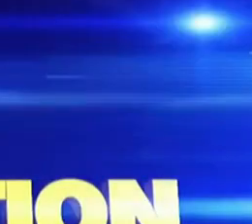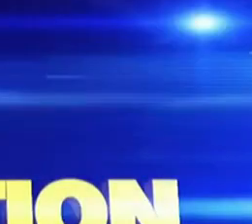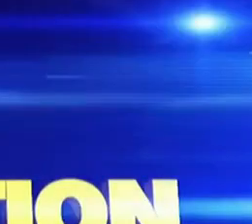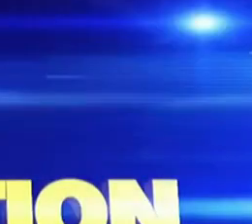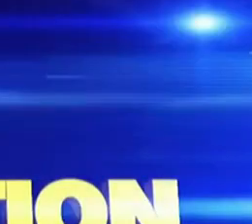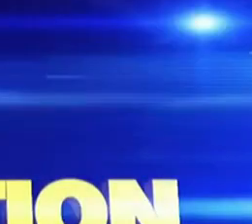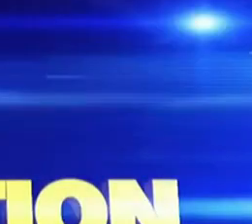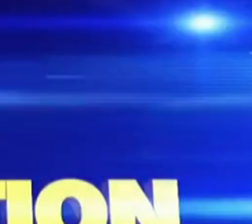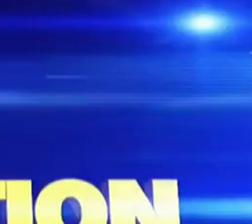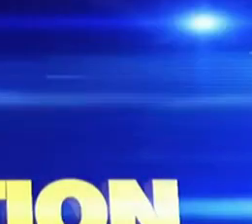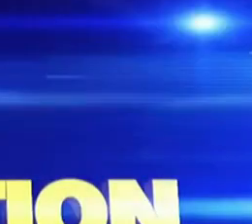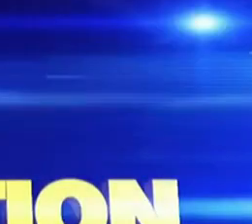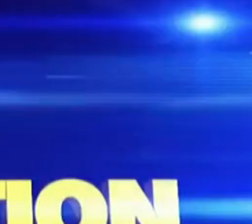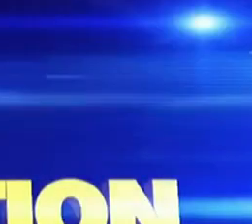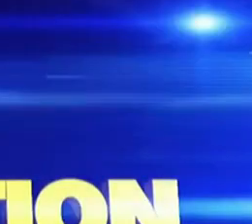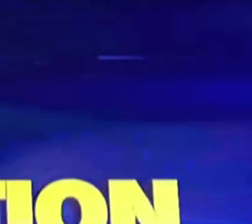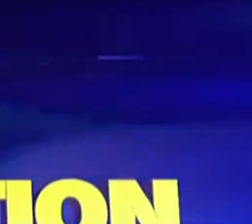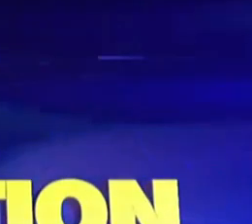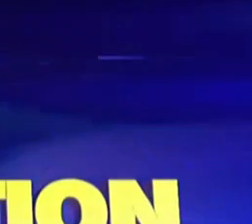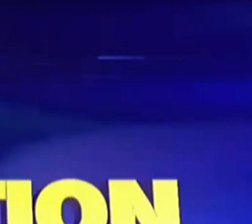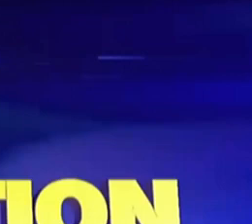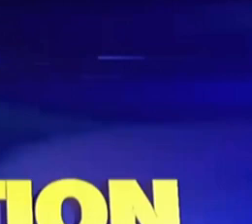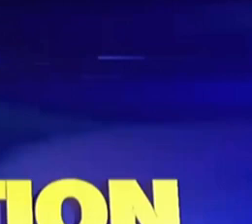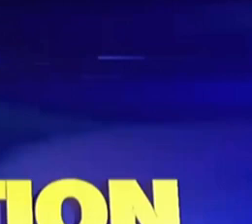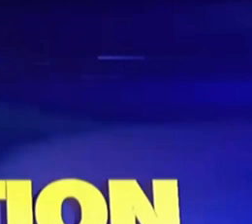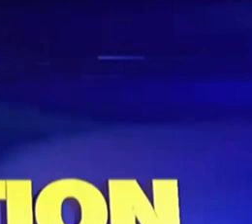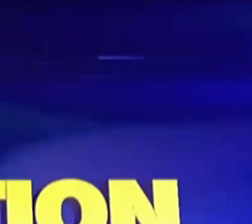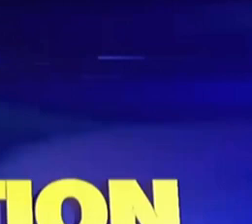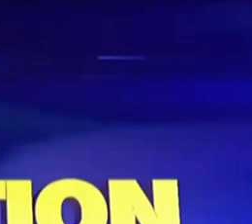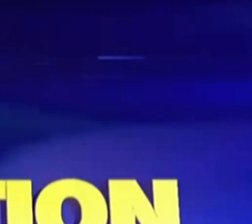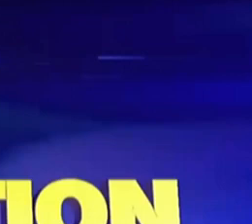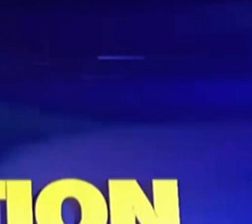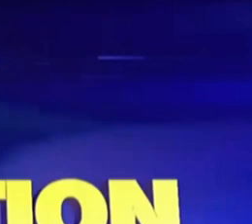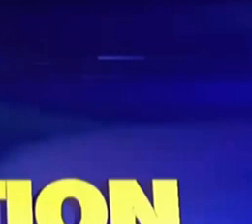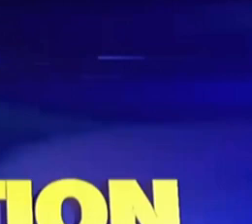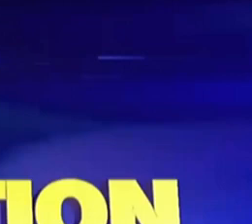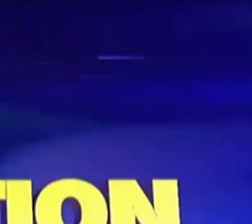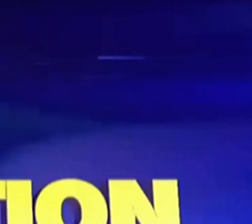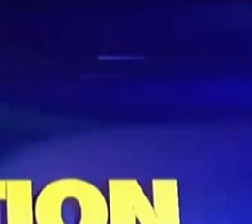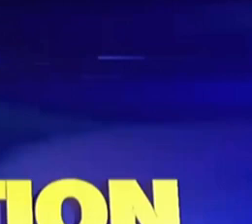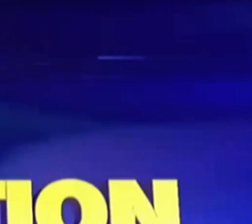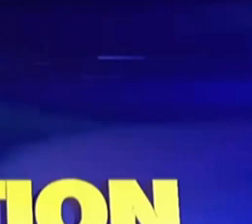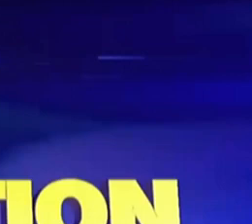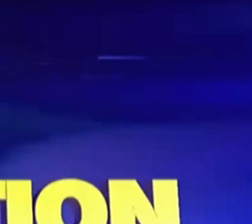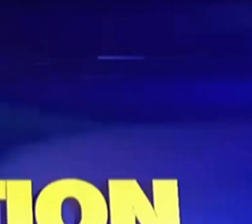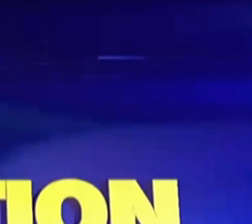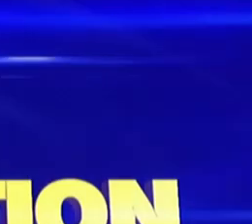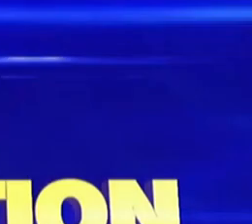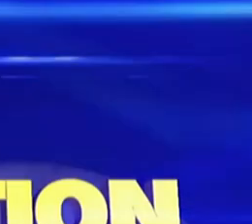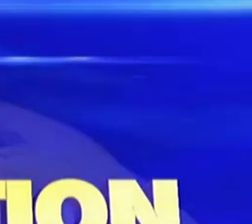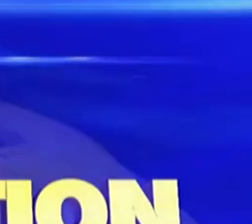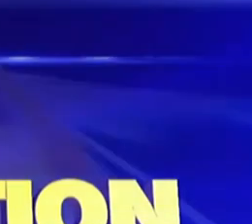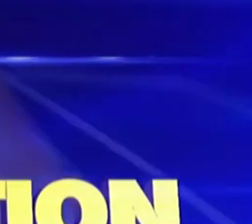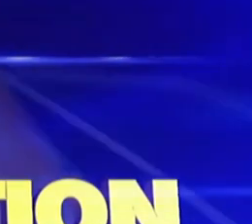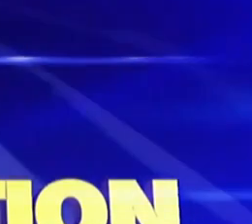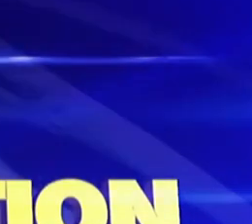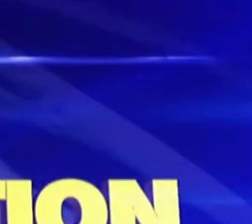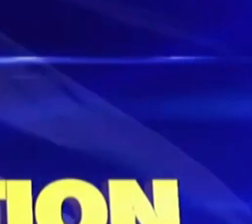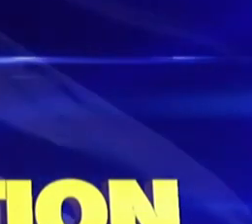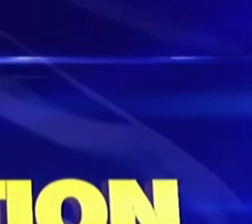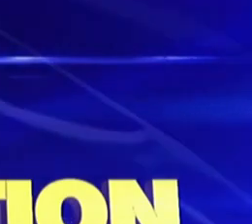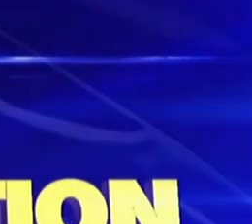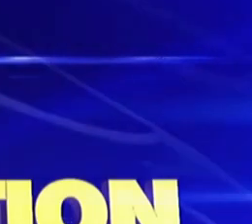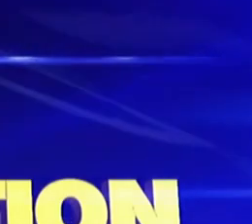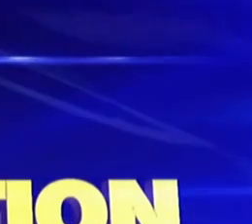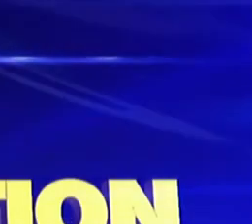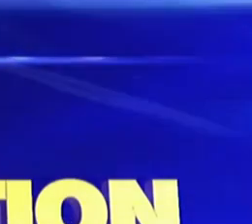Flow, Scotiabank, National Democratic Institute, Digicel, NCB, Panjam, UWI, JM